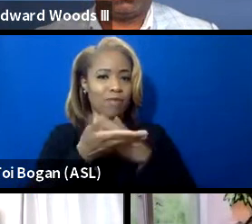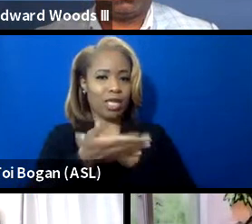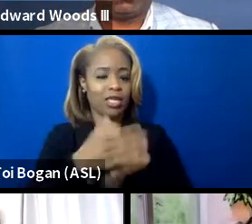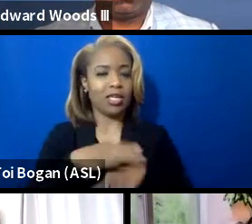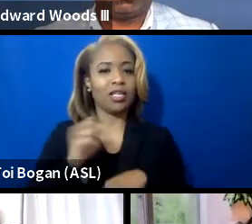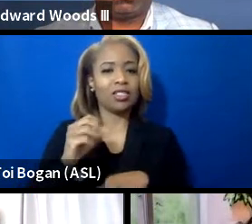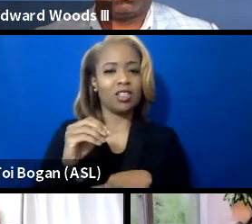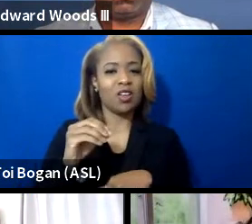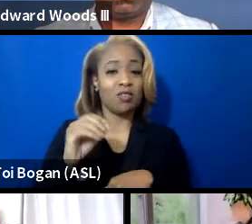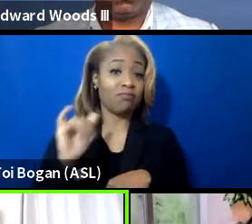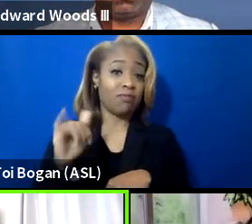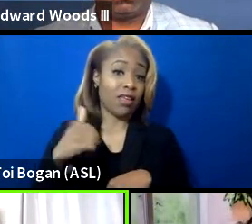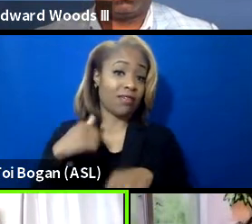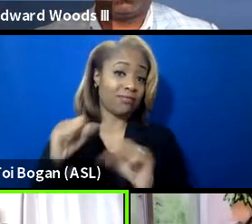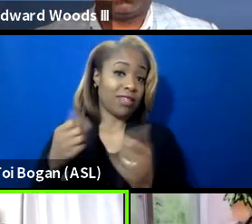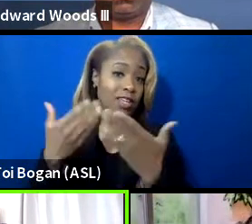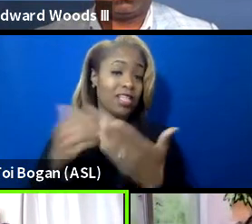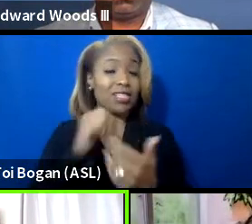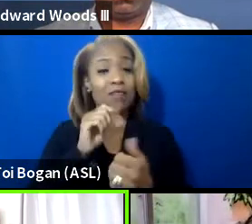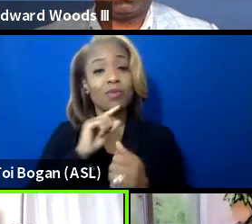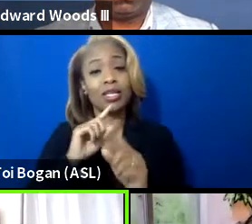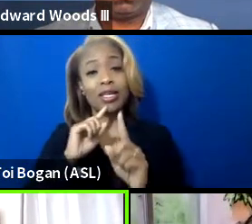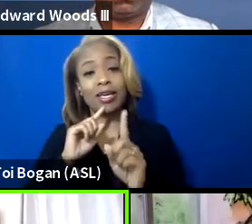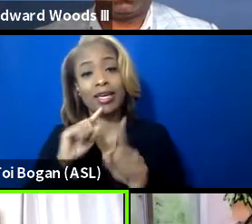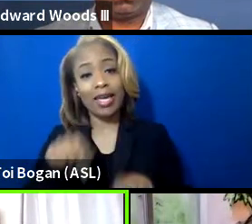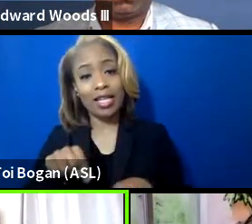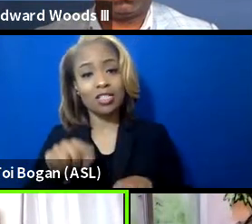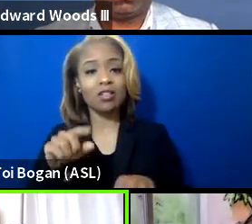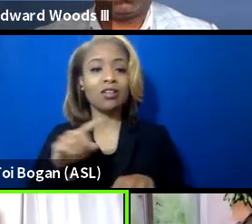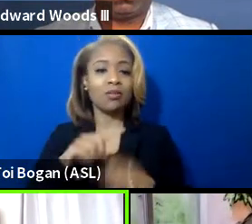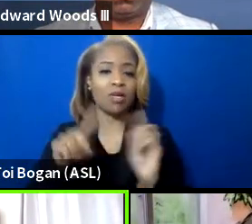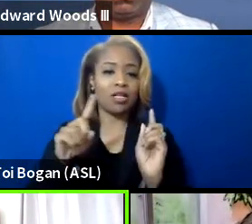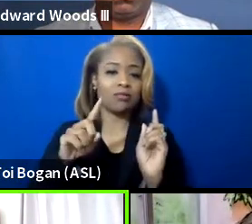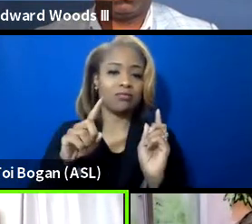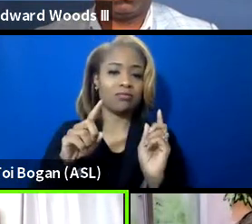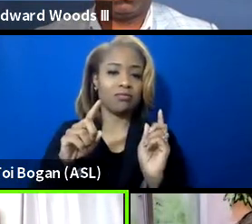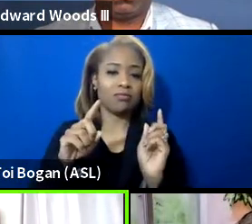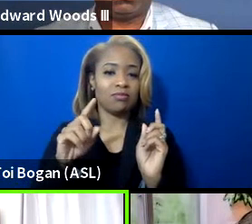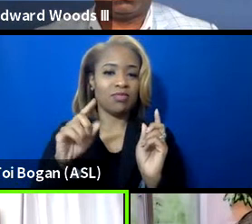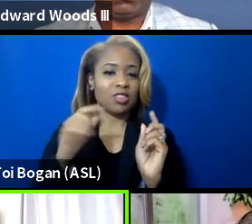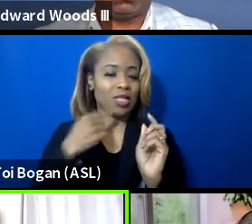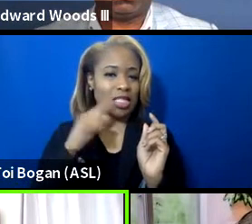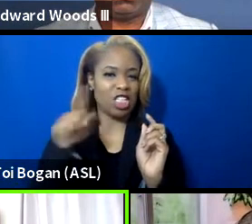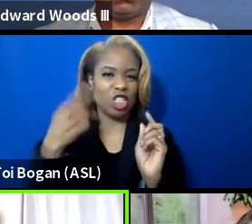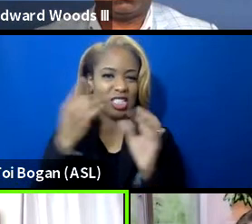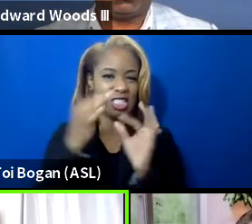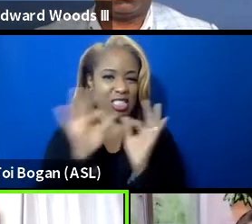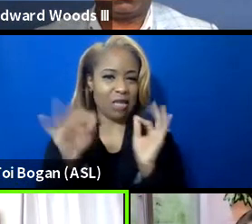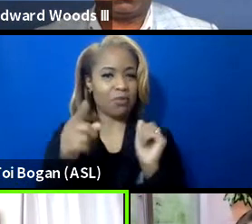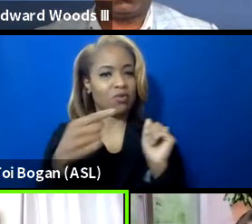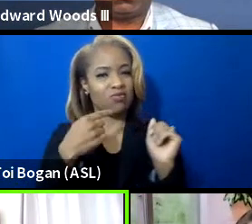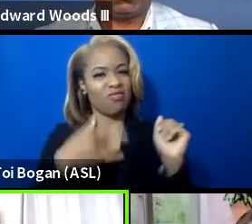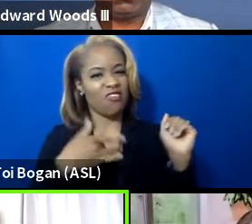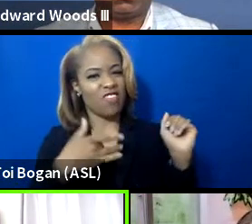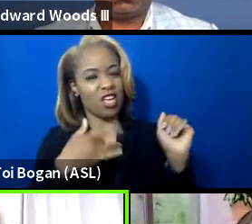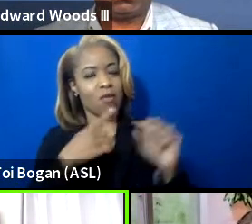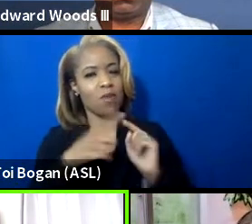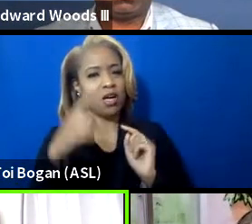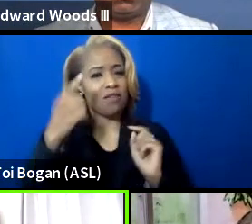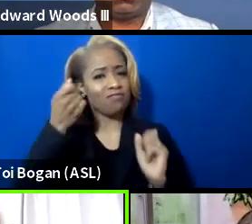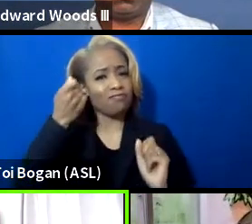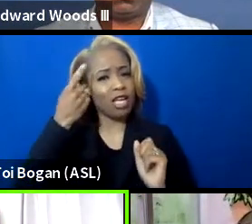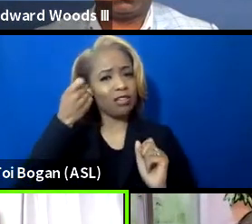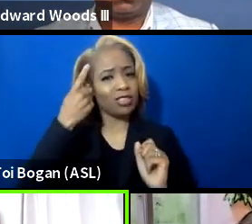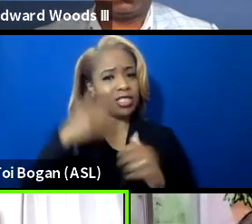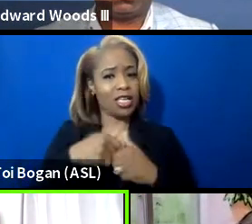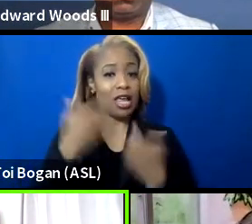that's what I can offer. It's not really an answer. And that's why you said it was a statement. You're having a feeling about it. So I think that's understandable.